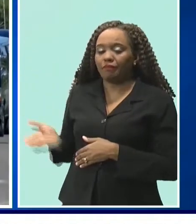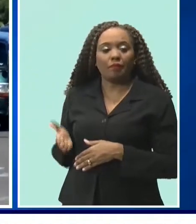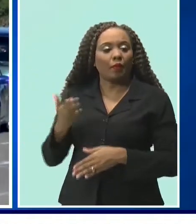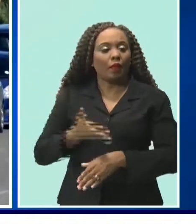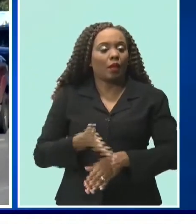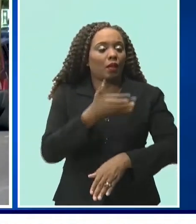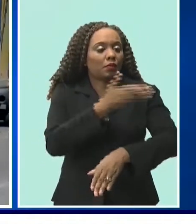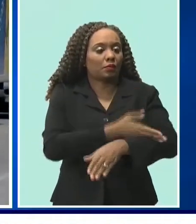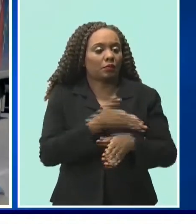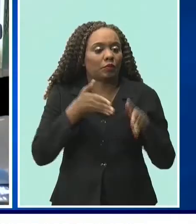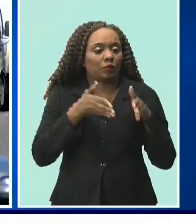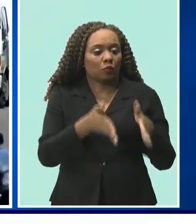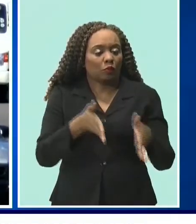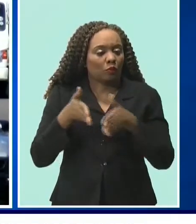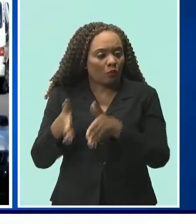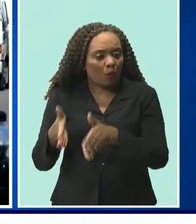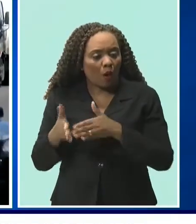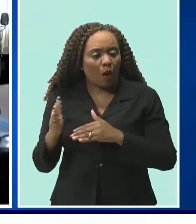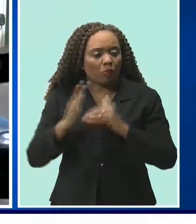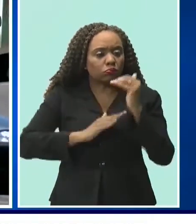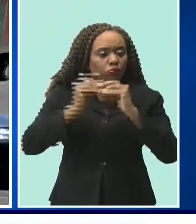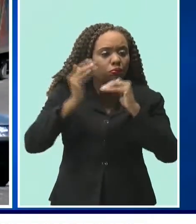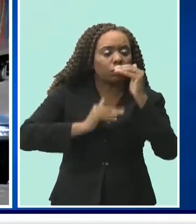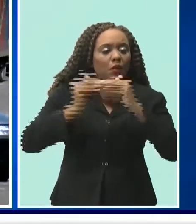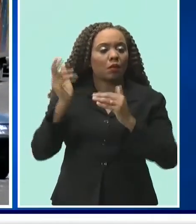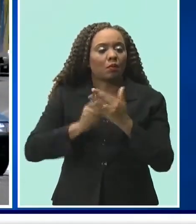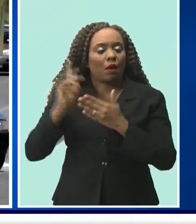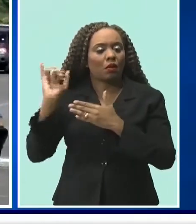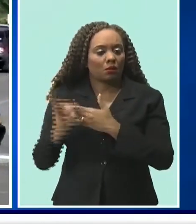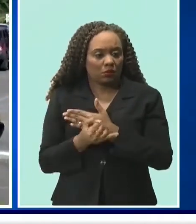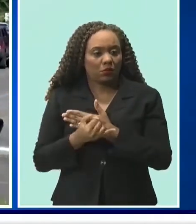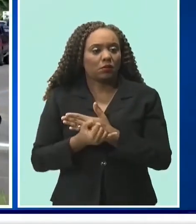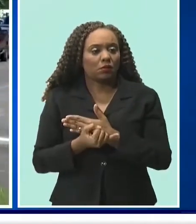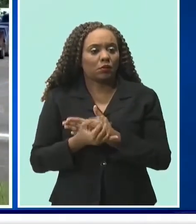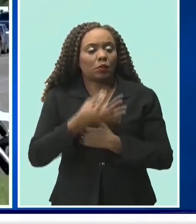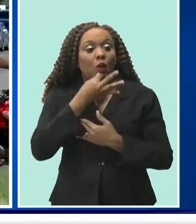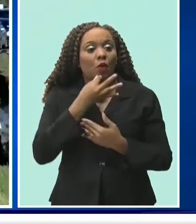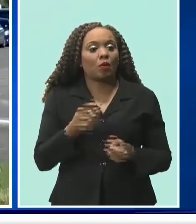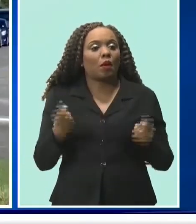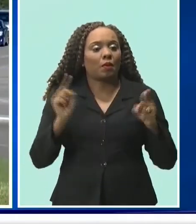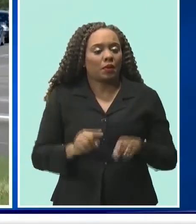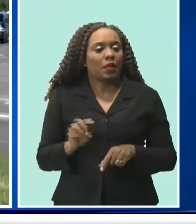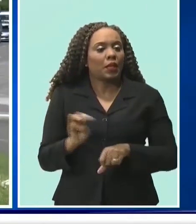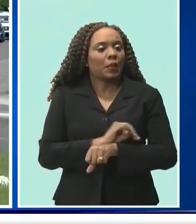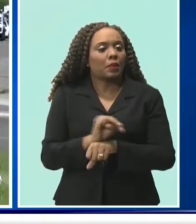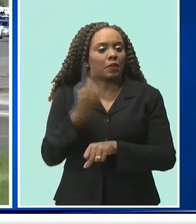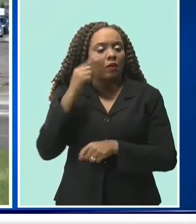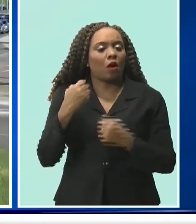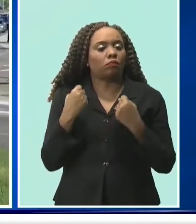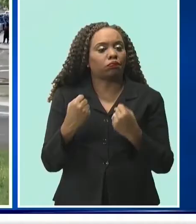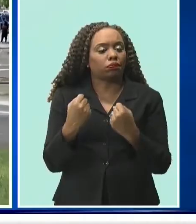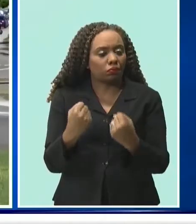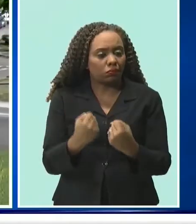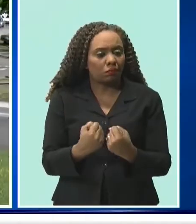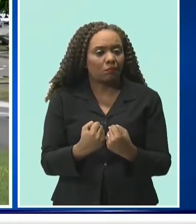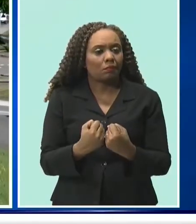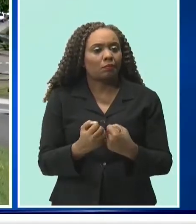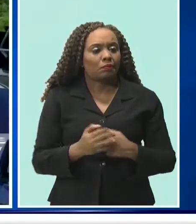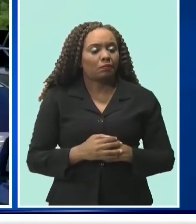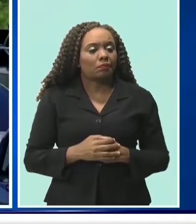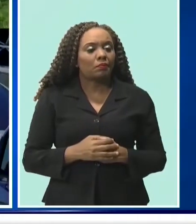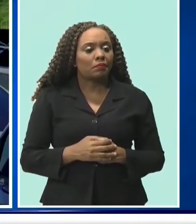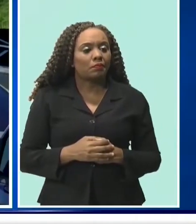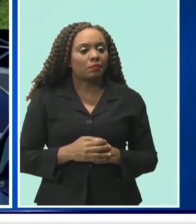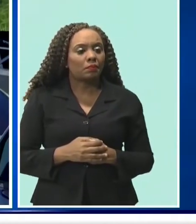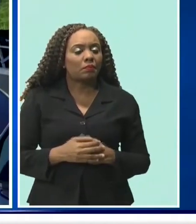improving connectivity of infrastructure project is being undertaken by the Ministry of Transport, Works and Maintenance.